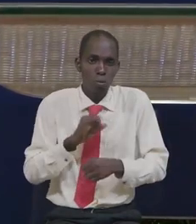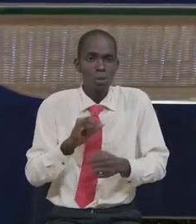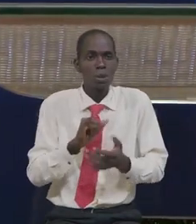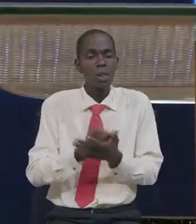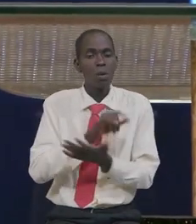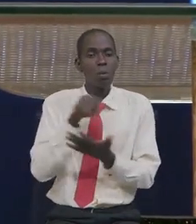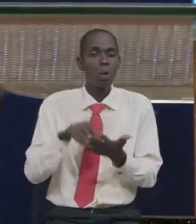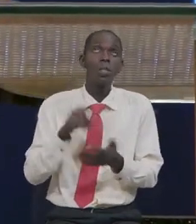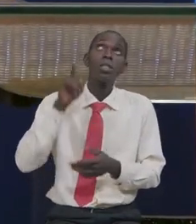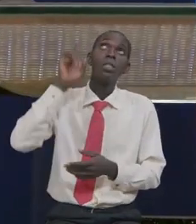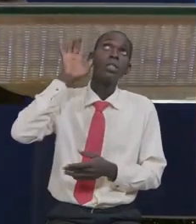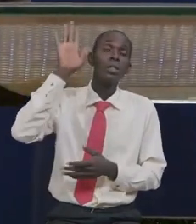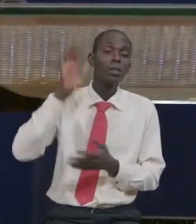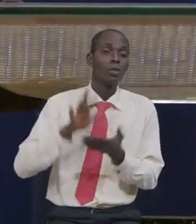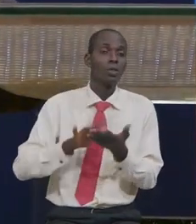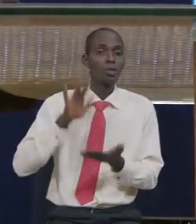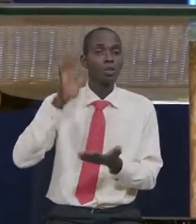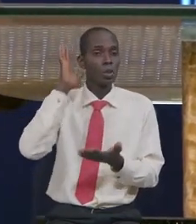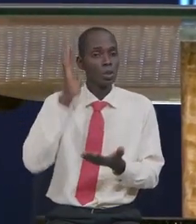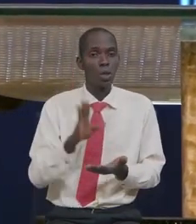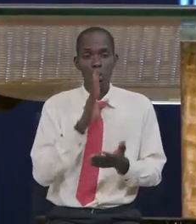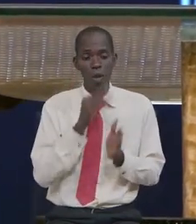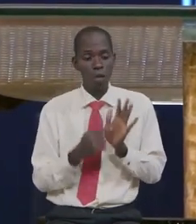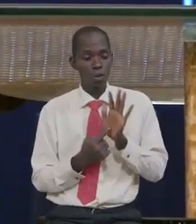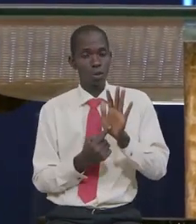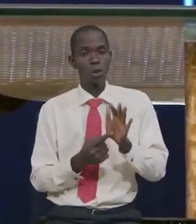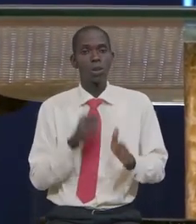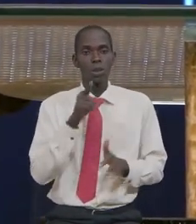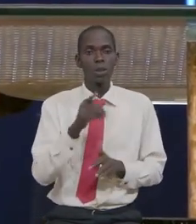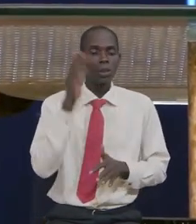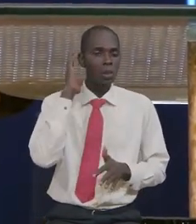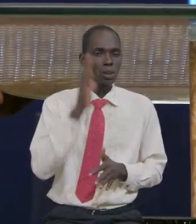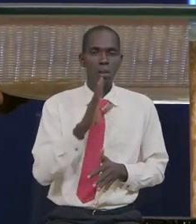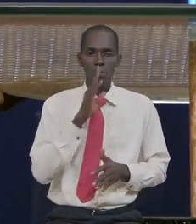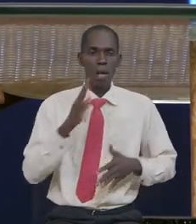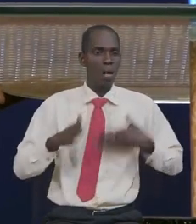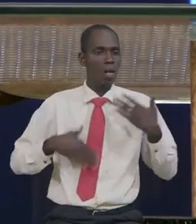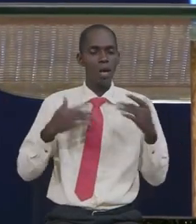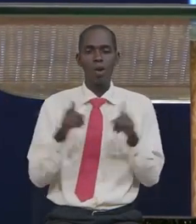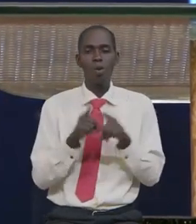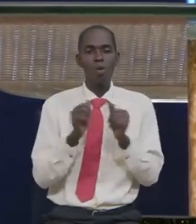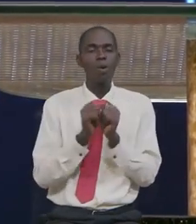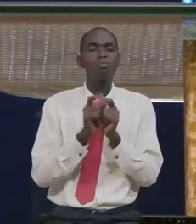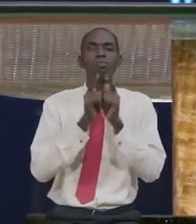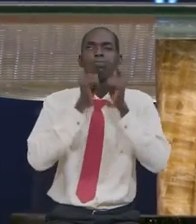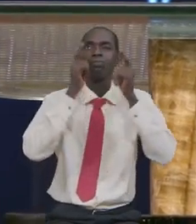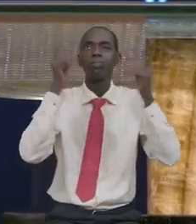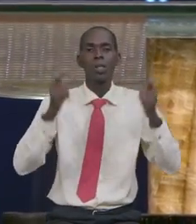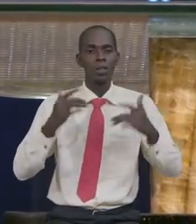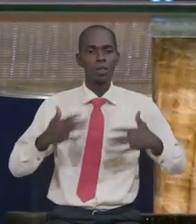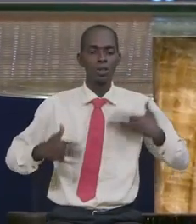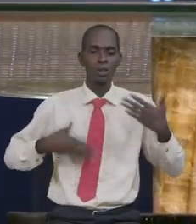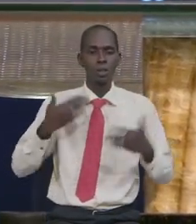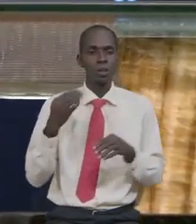glory shall be revealed, ye shall be glad also with exceeding joy. Verse 14.